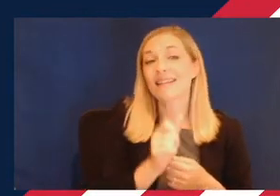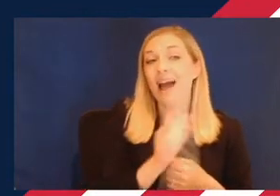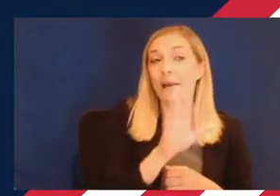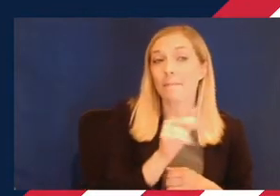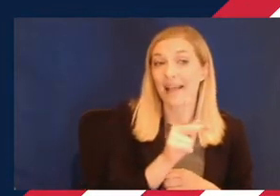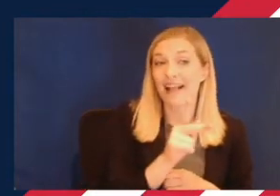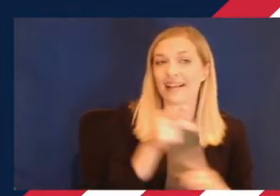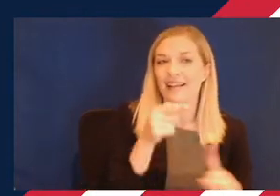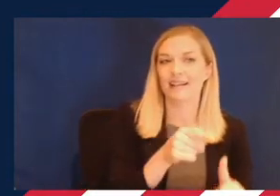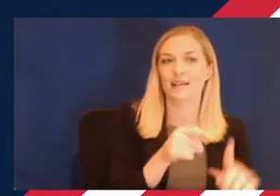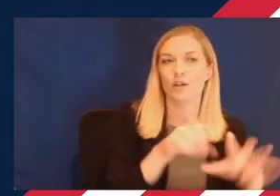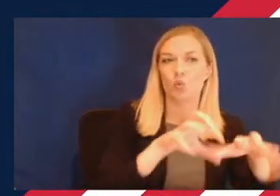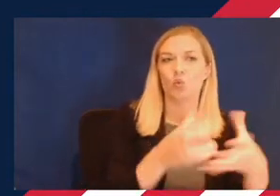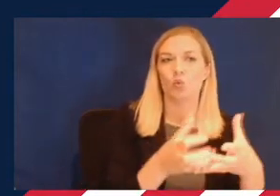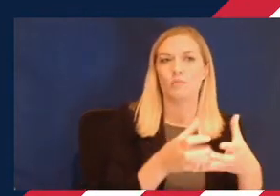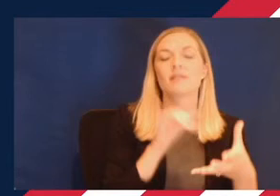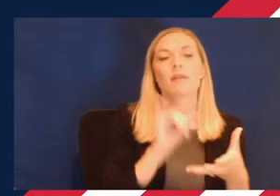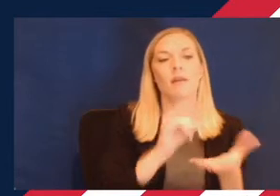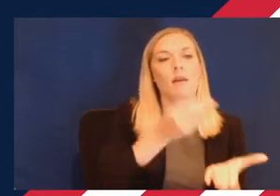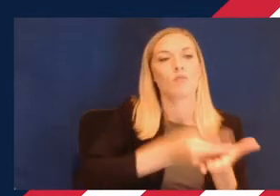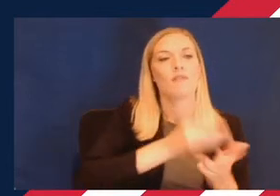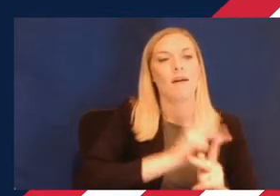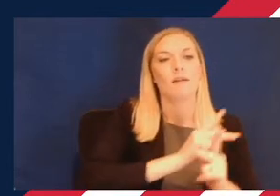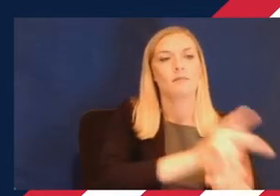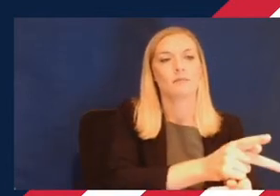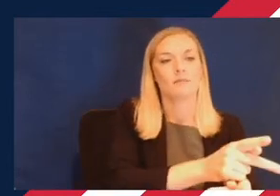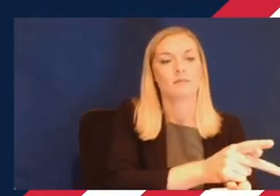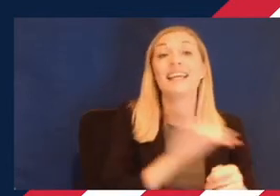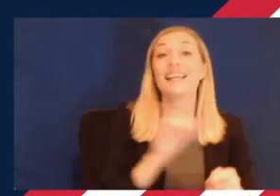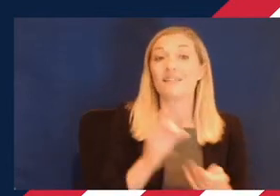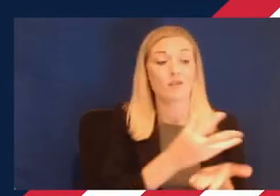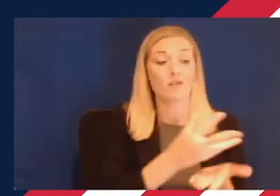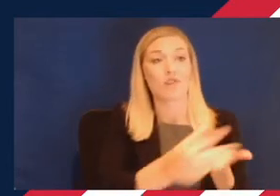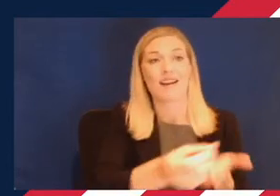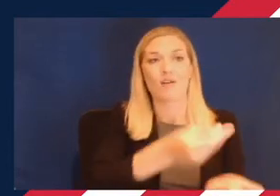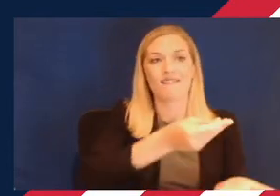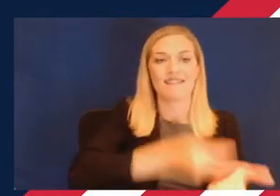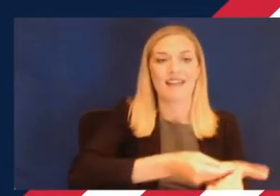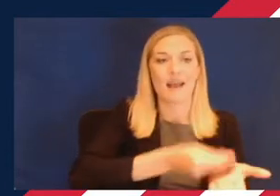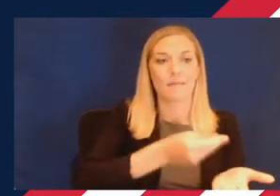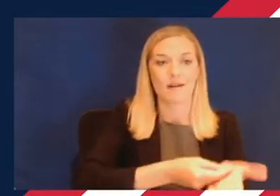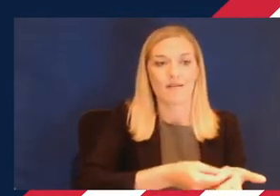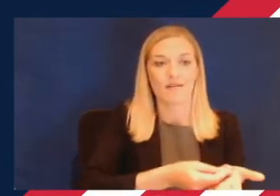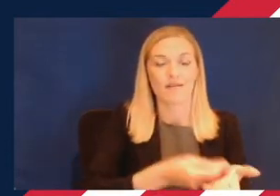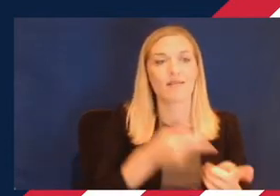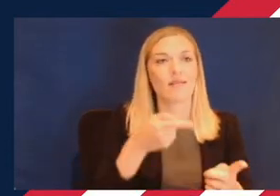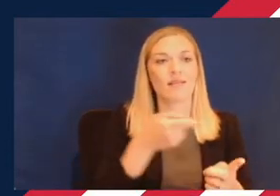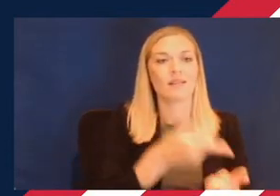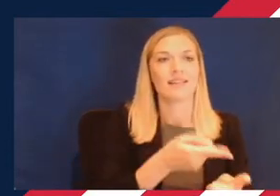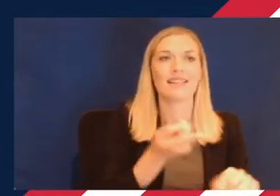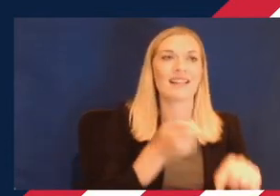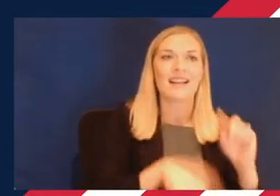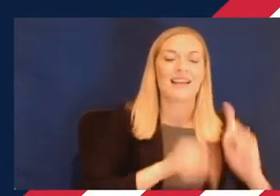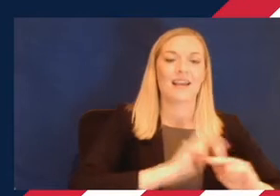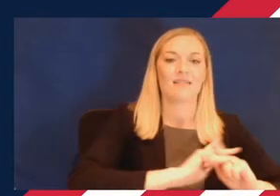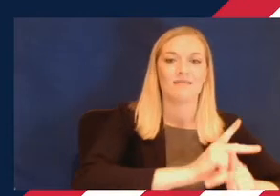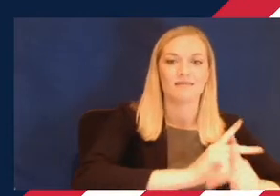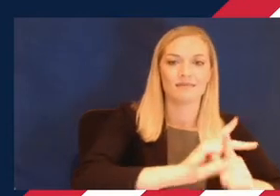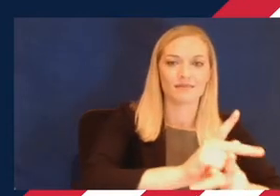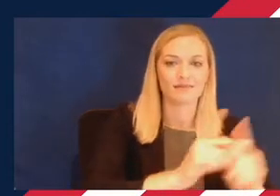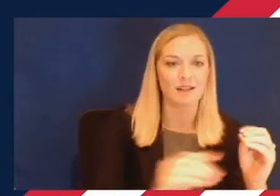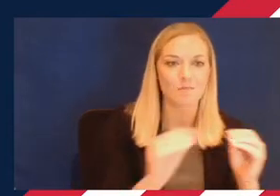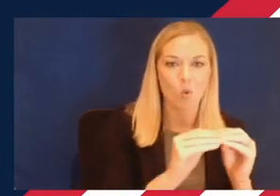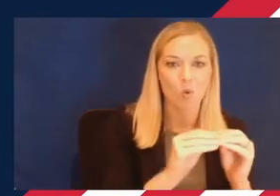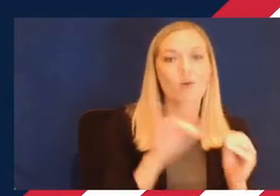businesses. They can only lend so much. If they run out of capital, once they're tapped out in their balance sheets, they're lended to their limit, they stop lending. That's what's happened